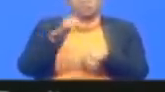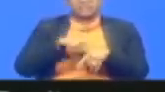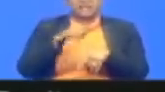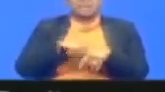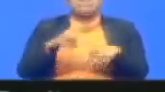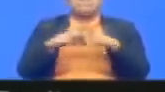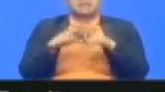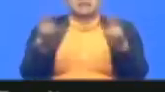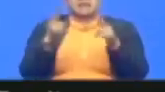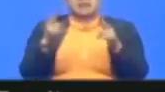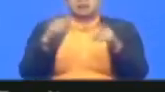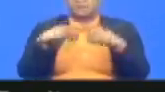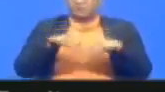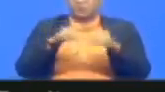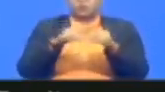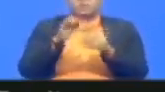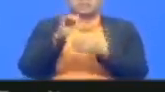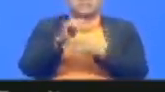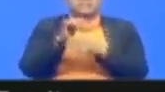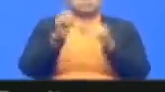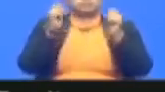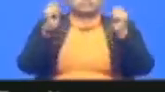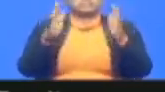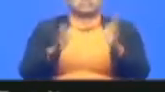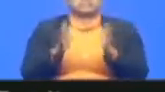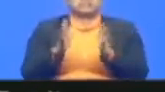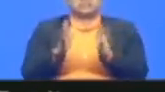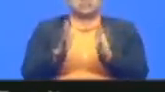began, according to doctors close to the protesters.